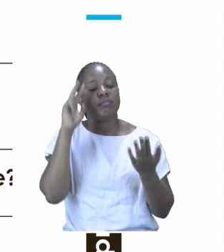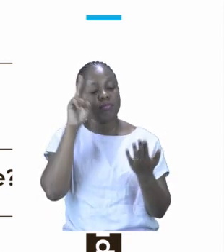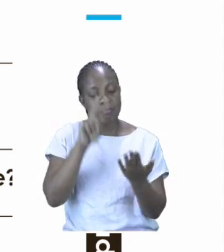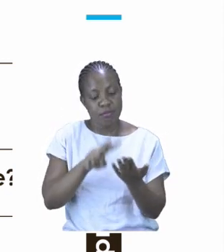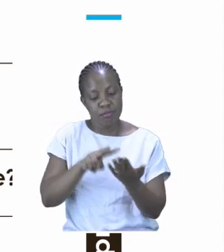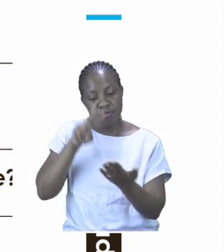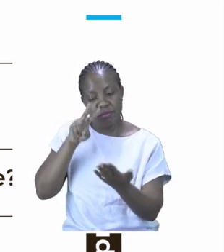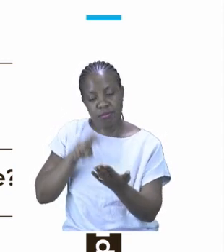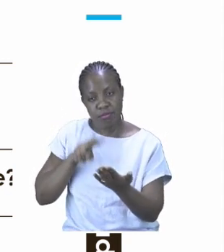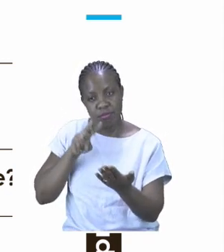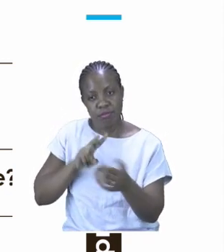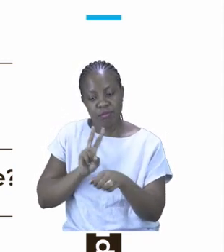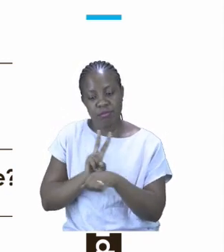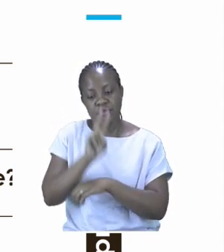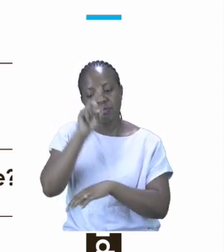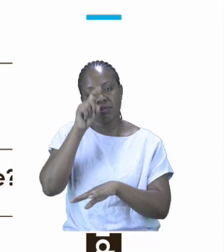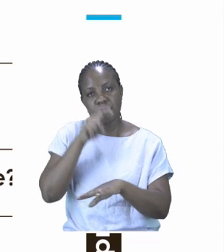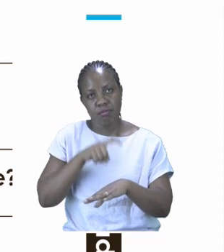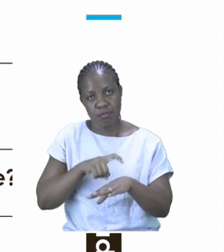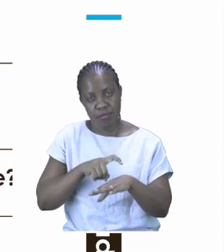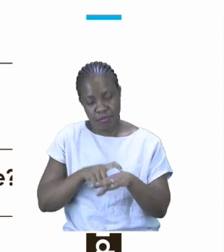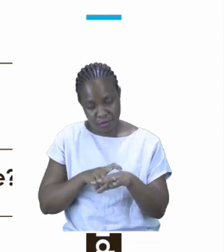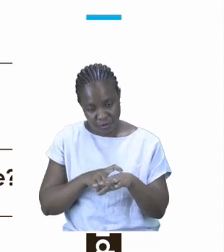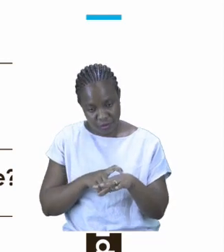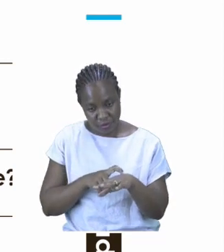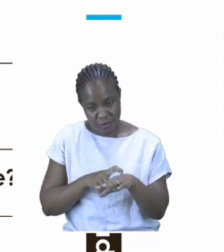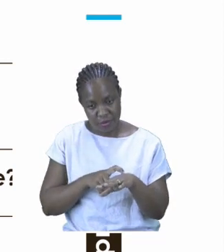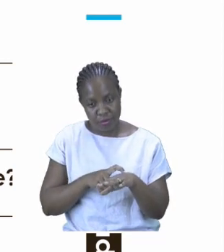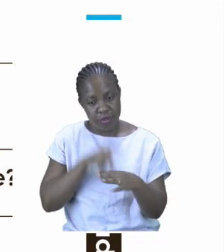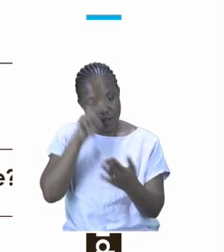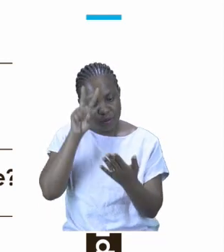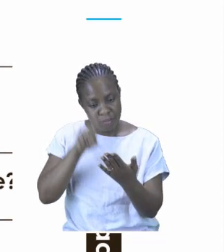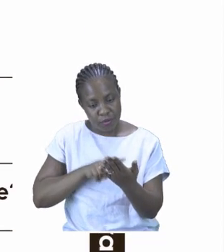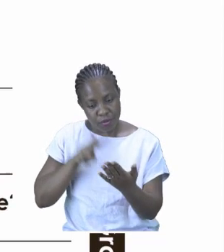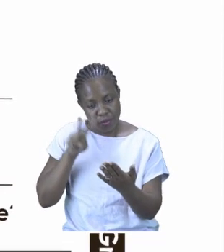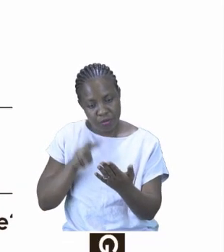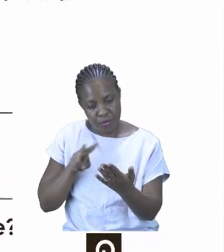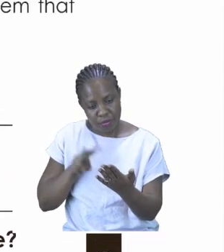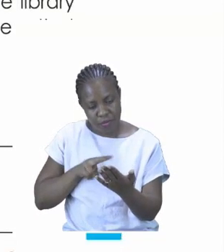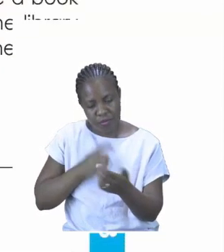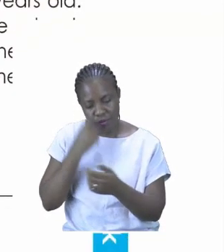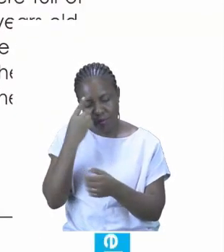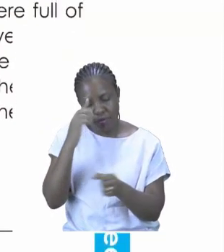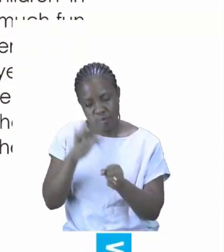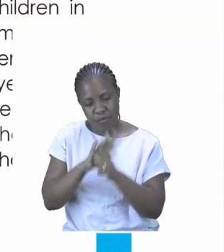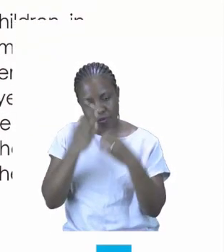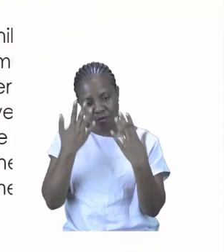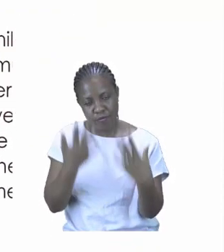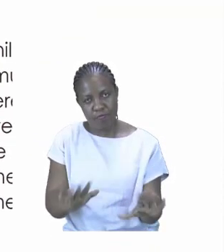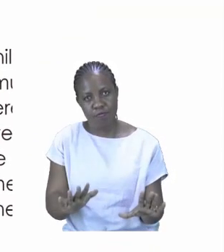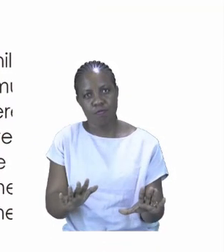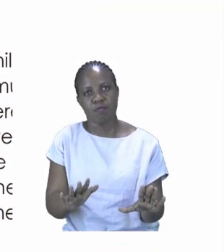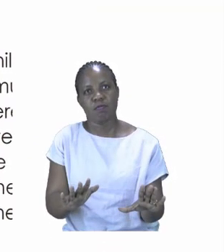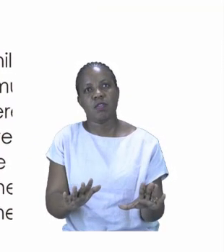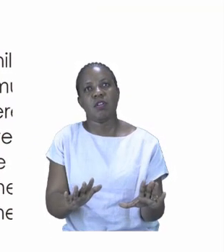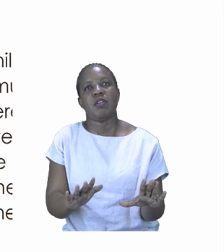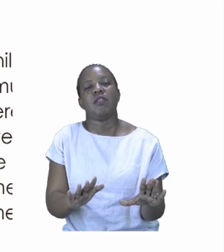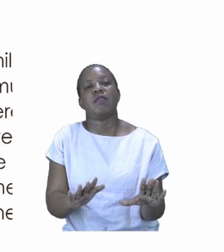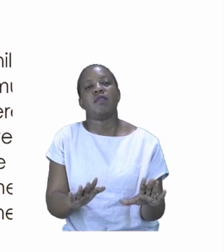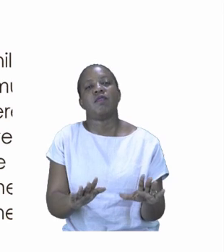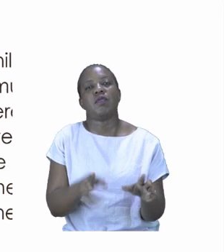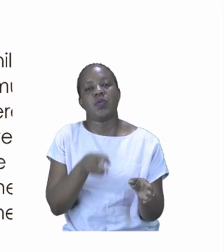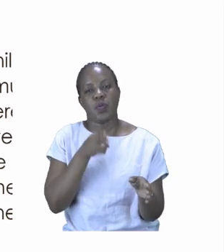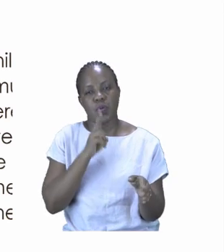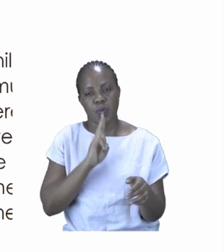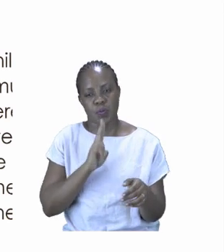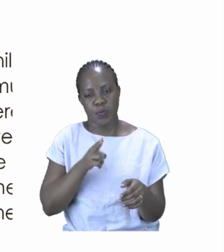questions. When you are done answering these questions, you must read it for a third time to